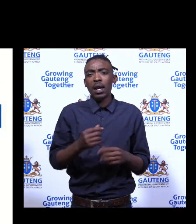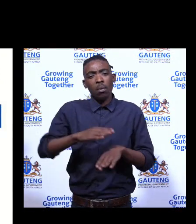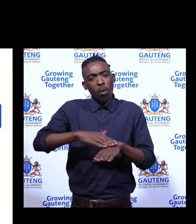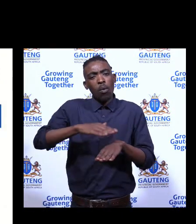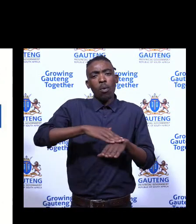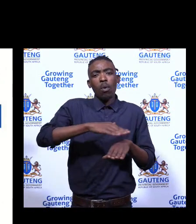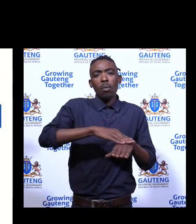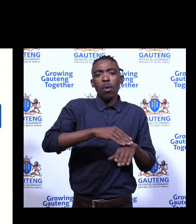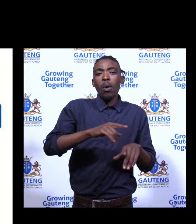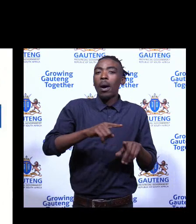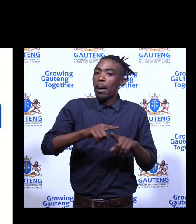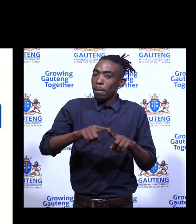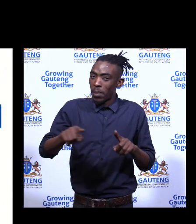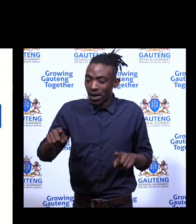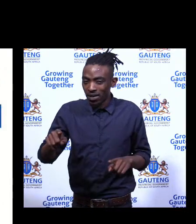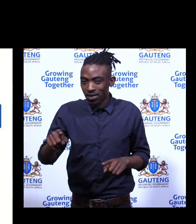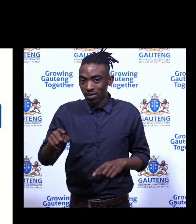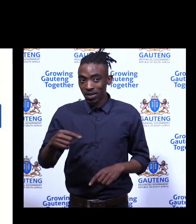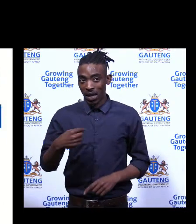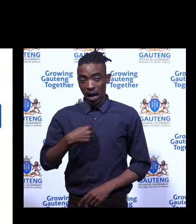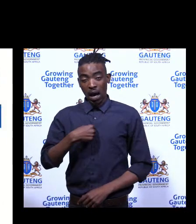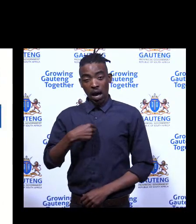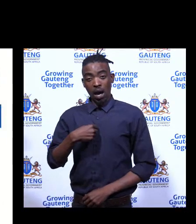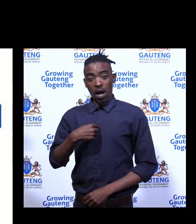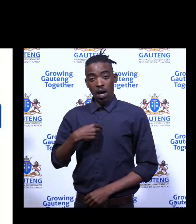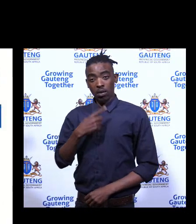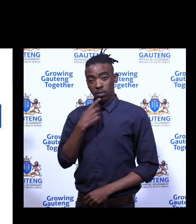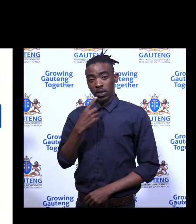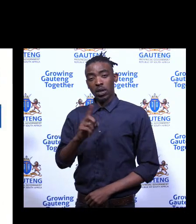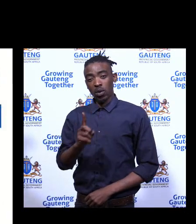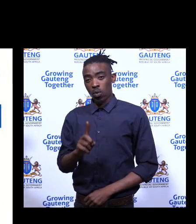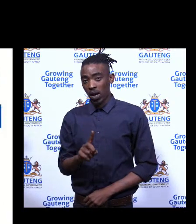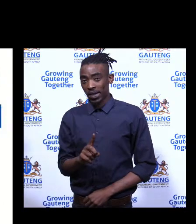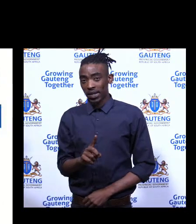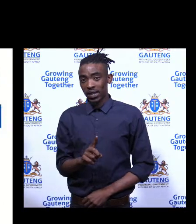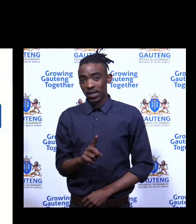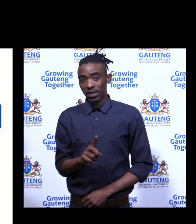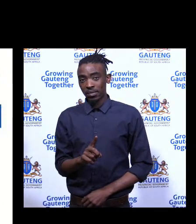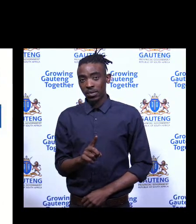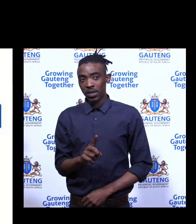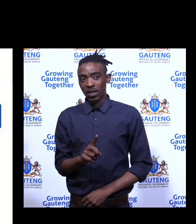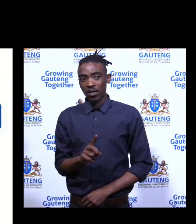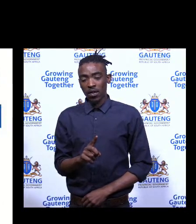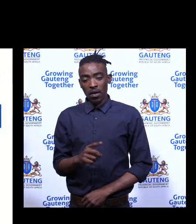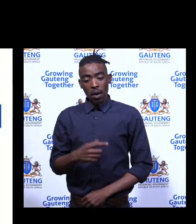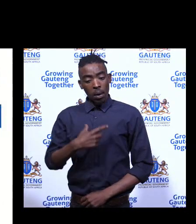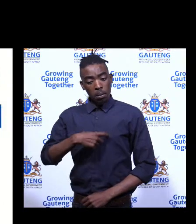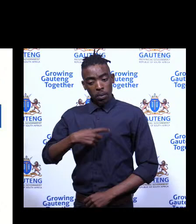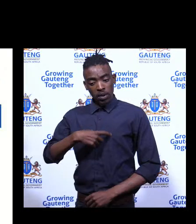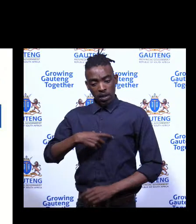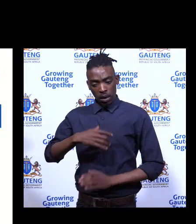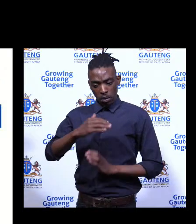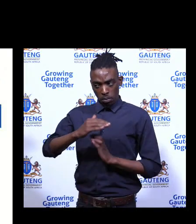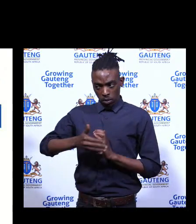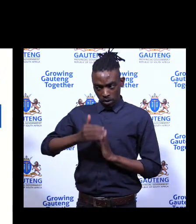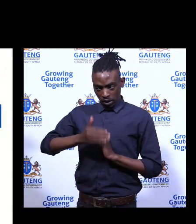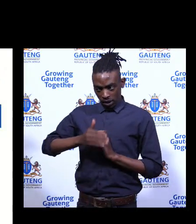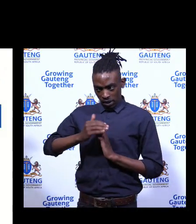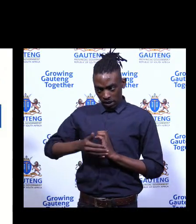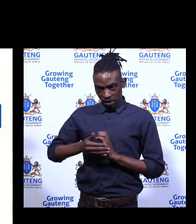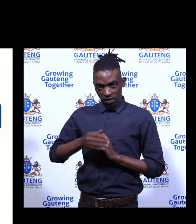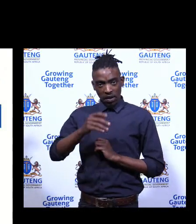we hear, I want to also raise another aspect of the personal protective equipment, which is quite